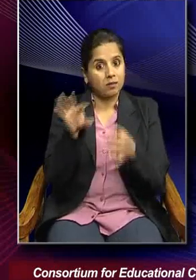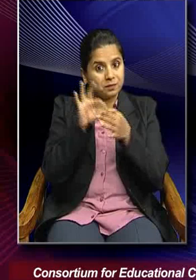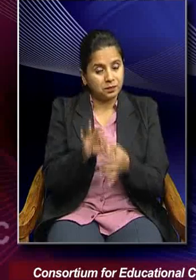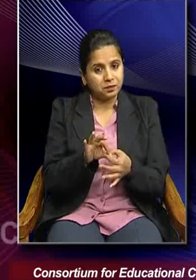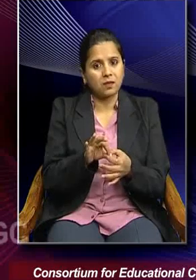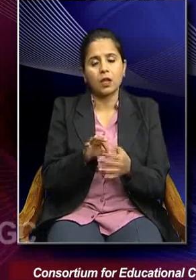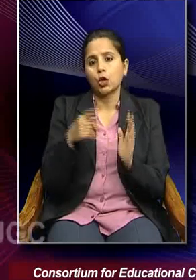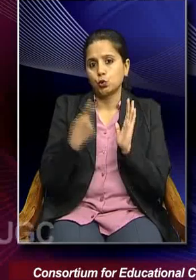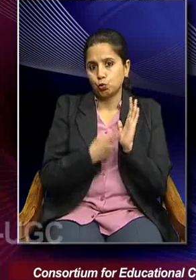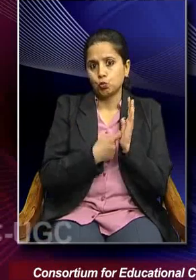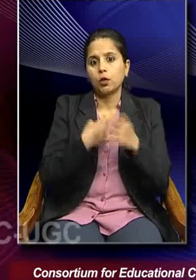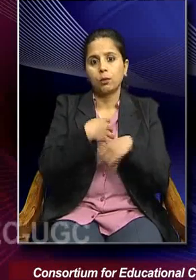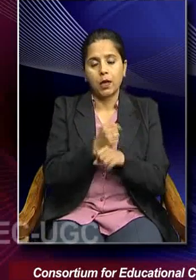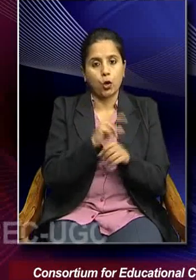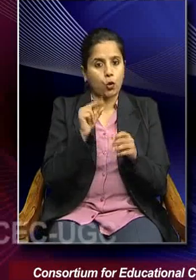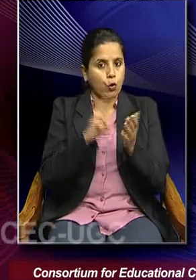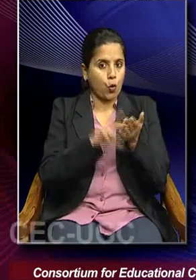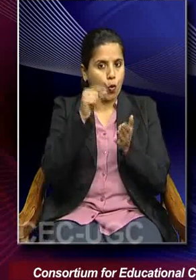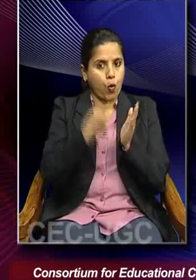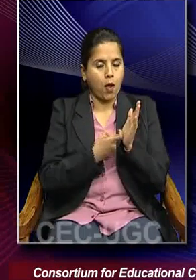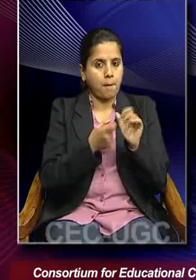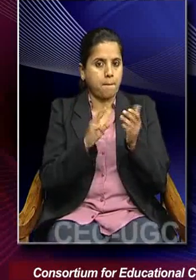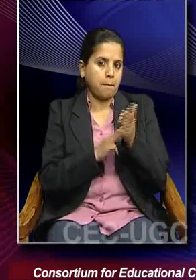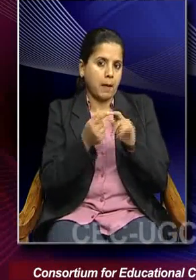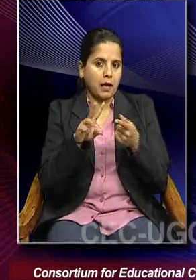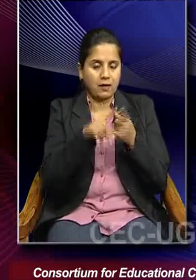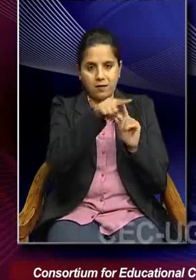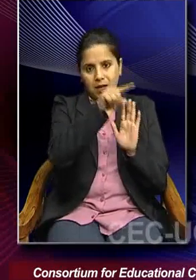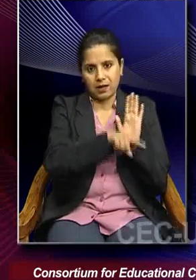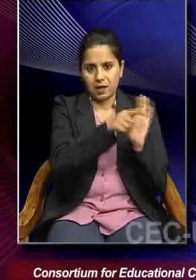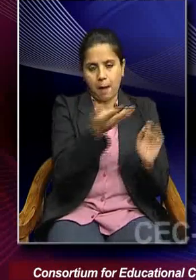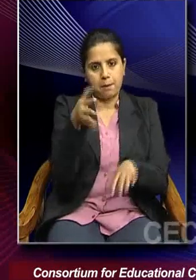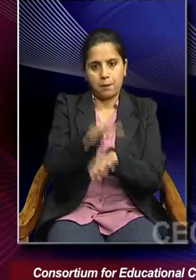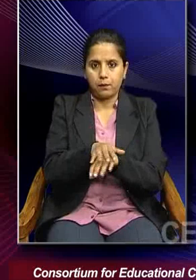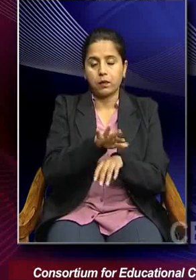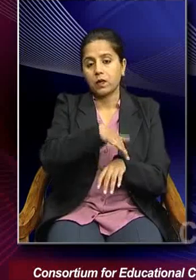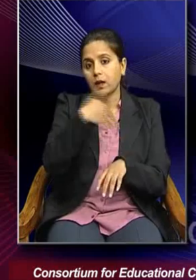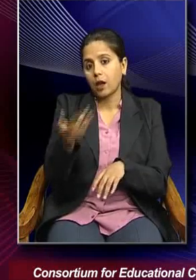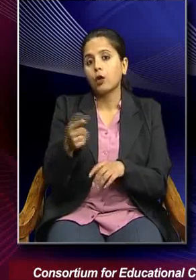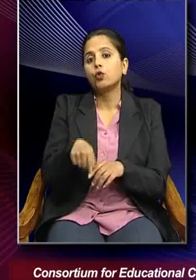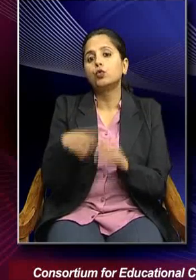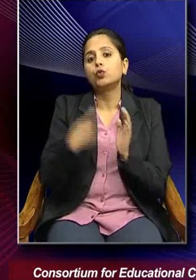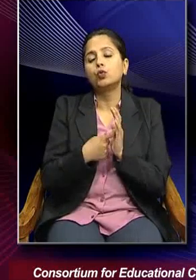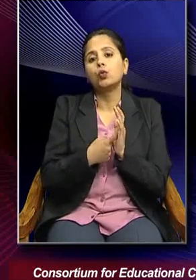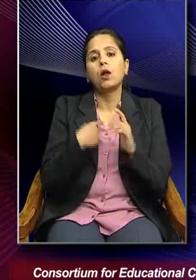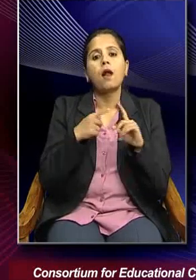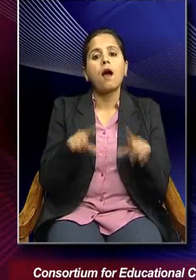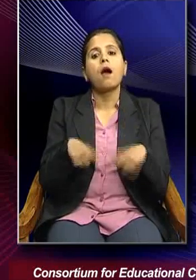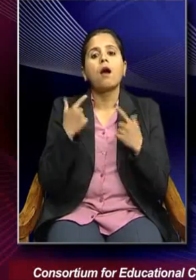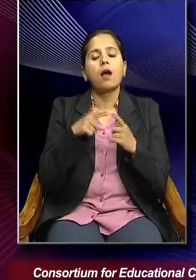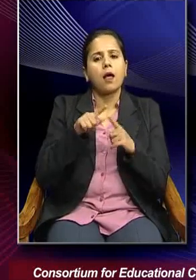the rules created in the normative ethics, we then apply those principles in our